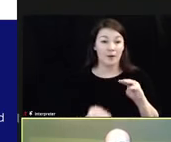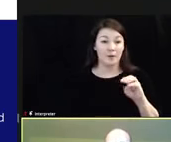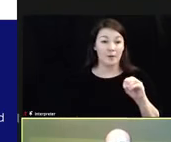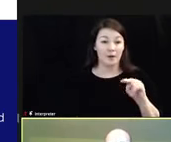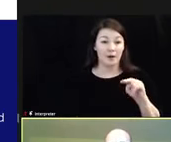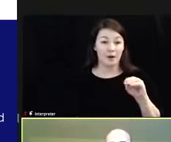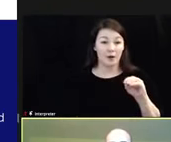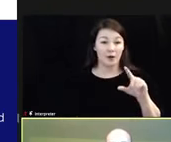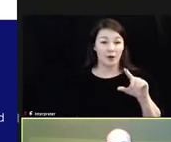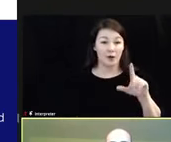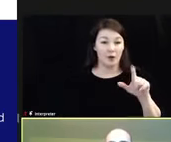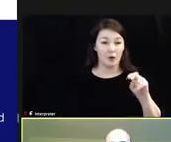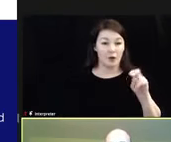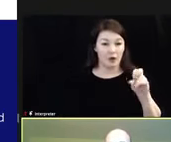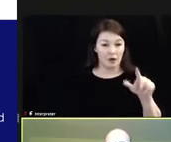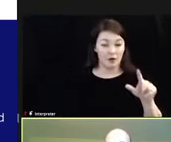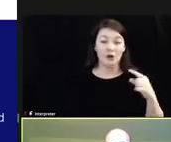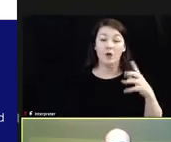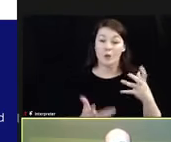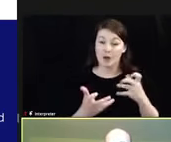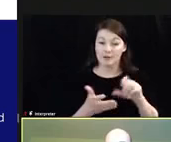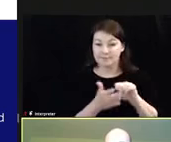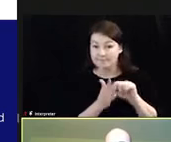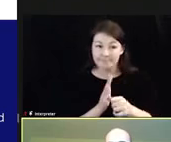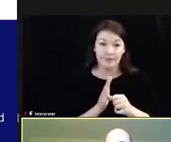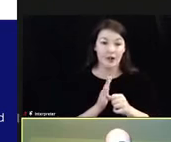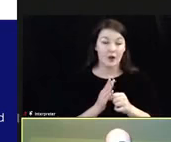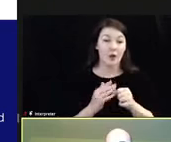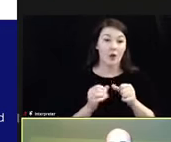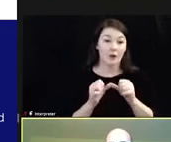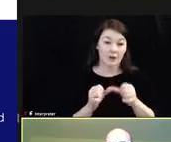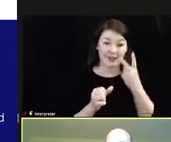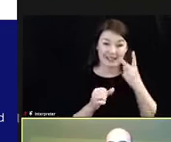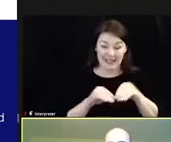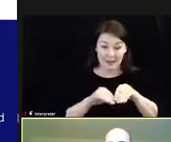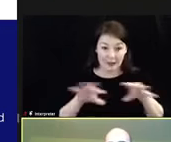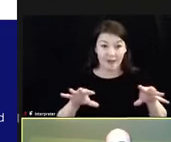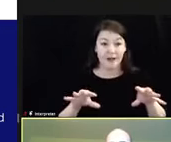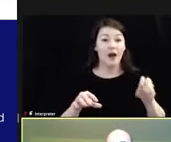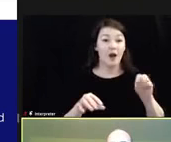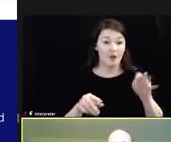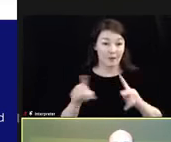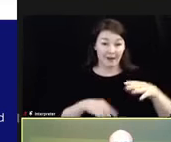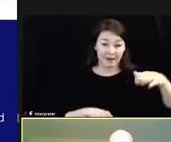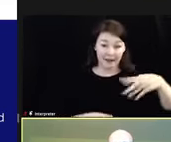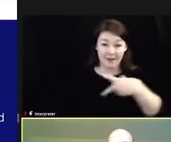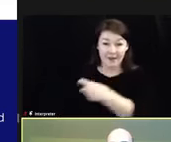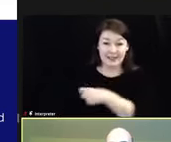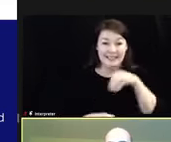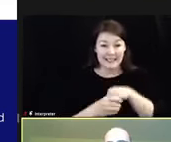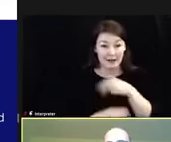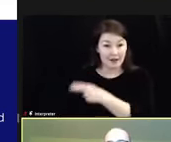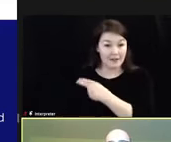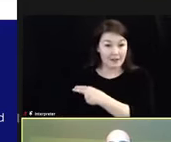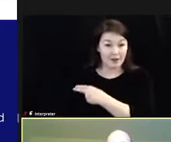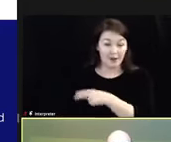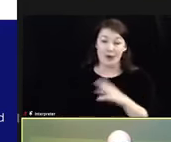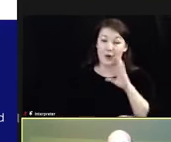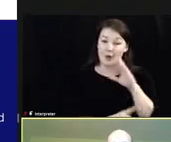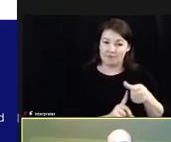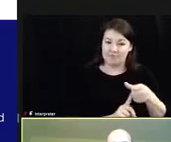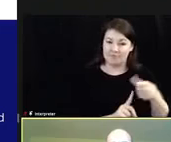again that we continue to see the pandemic of the unvaccinated in our hospitals. And while we'll talk about monoclonals